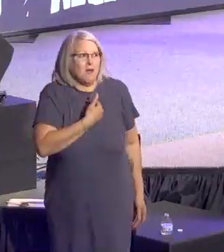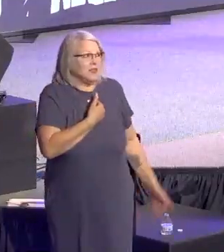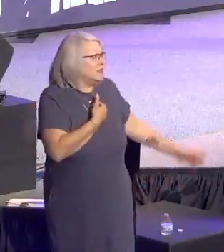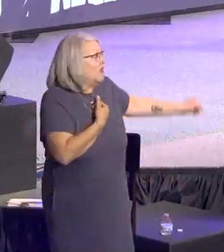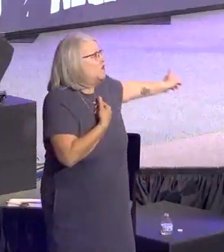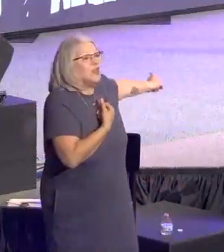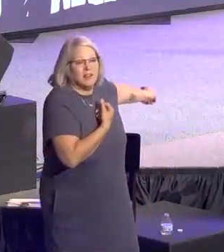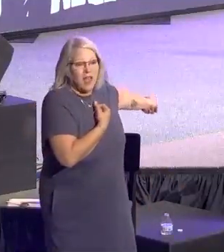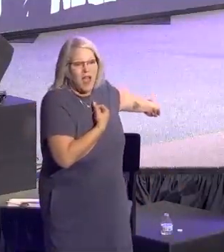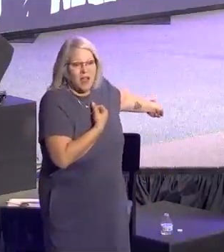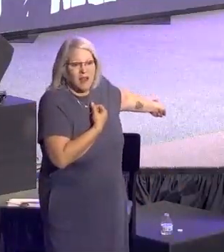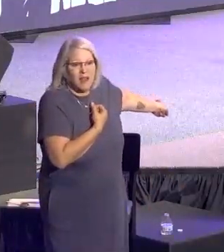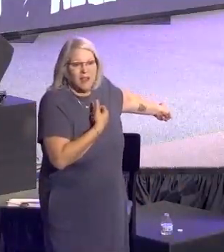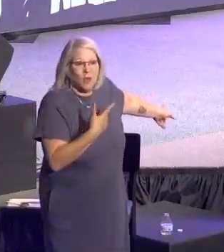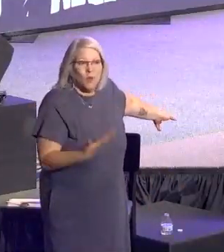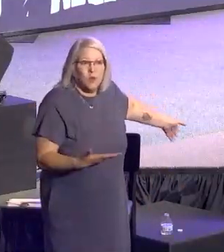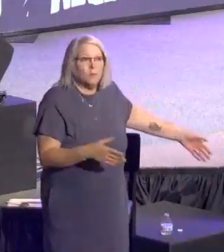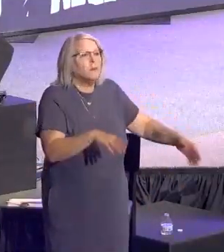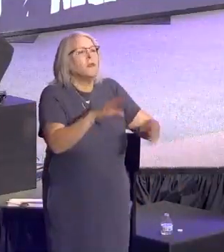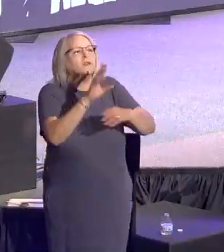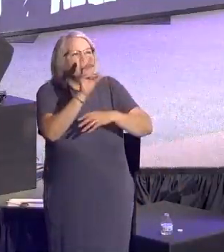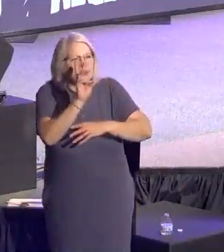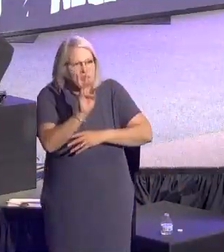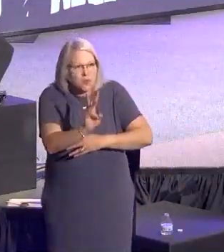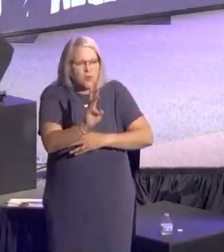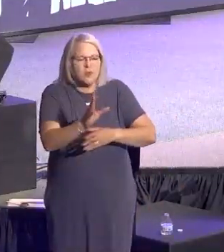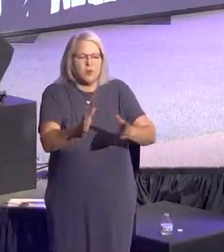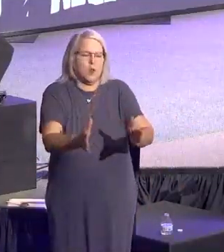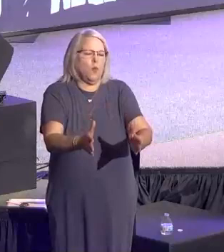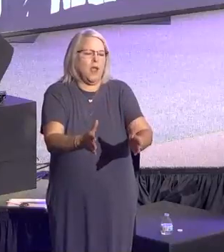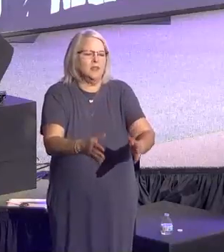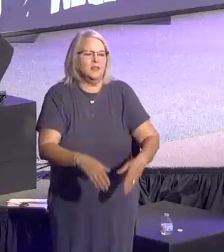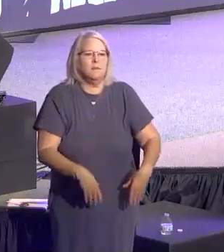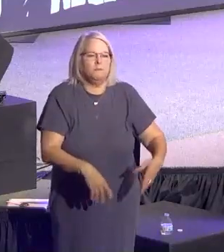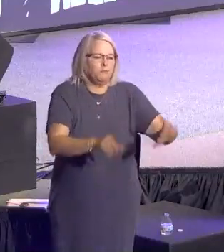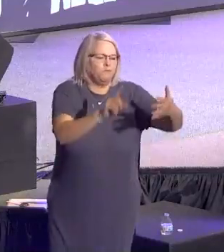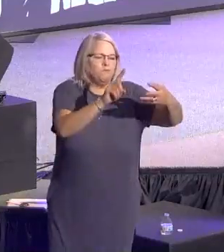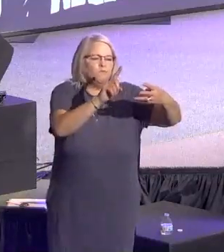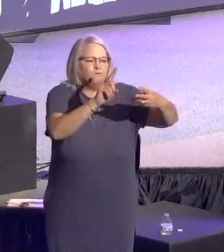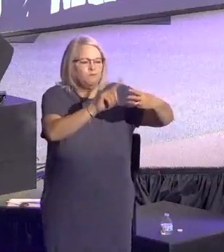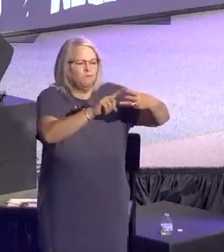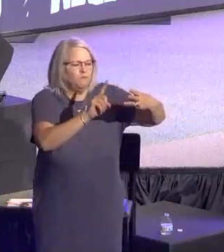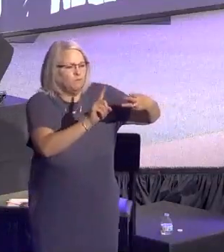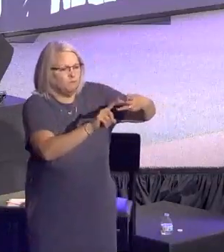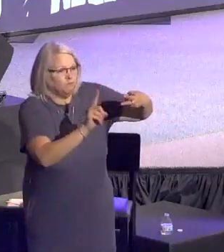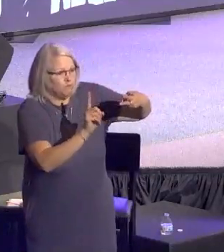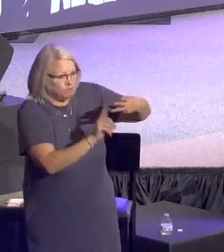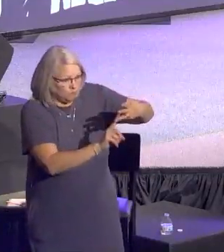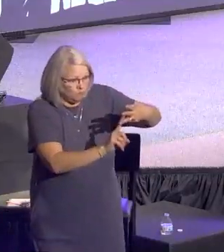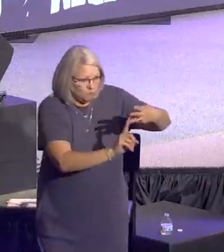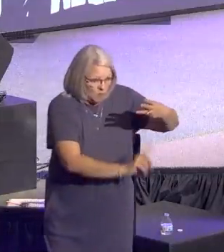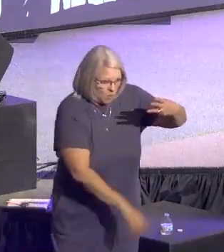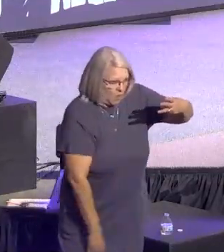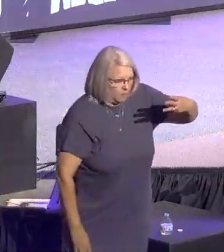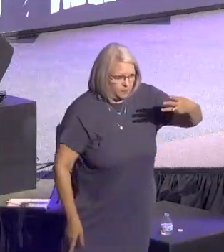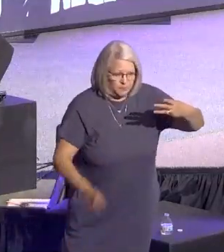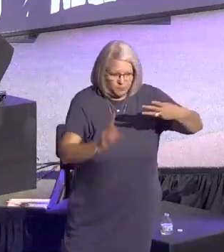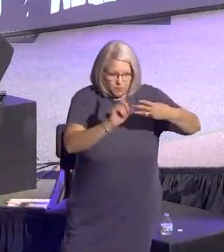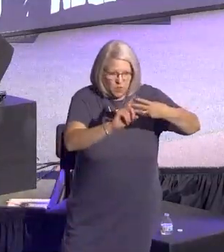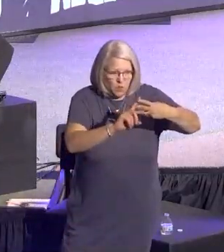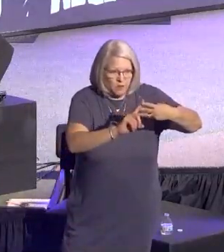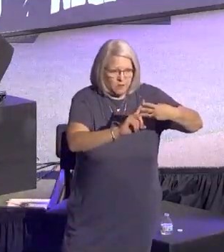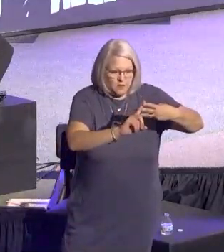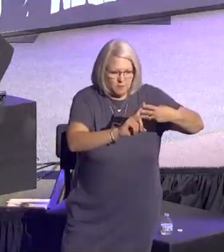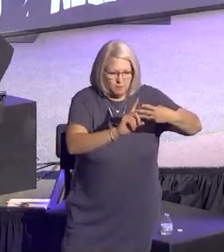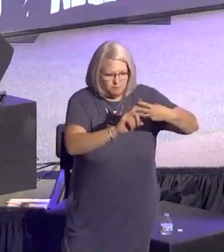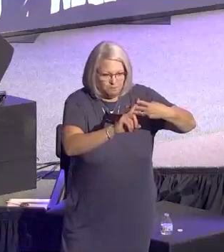ways, and I'm going to let you go to brunch, all right? You ready for this? Write this down, type it in, text yourself, lock this in. I want to give you three things directly